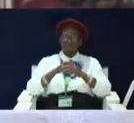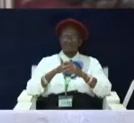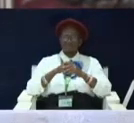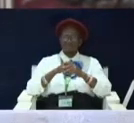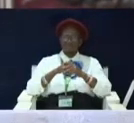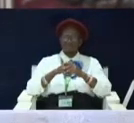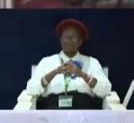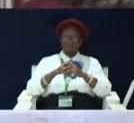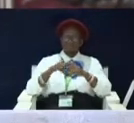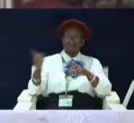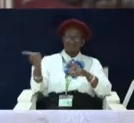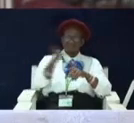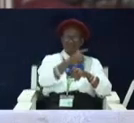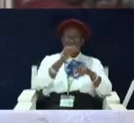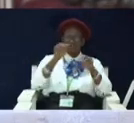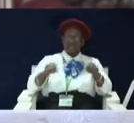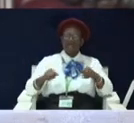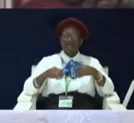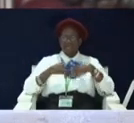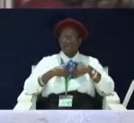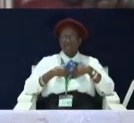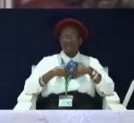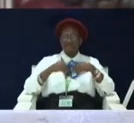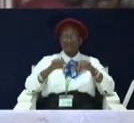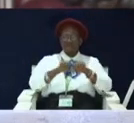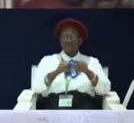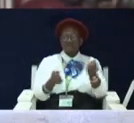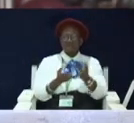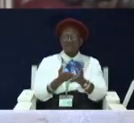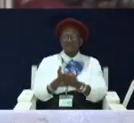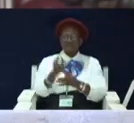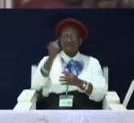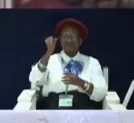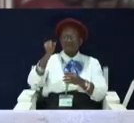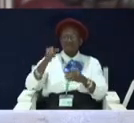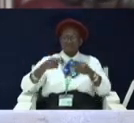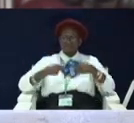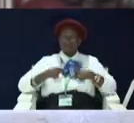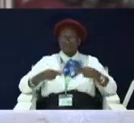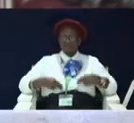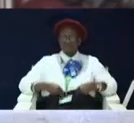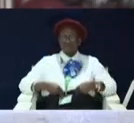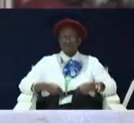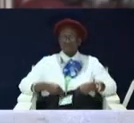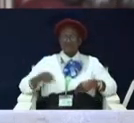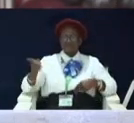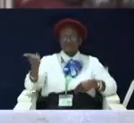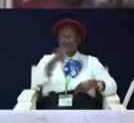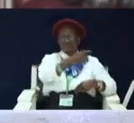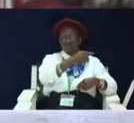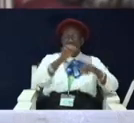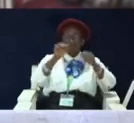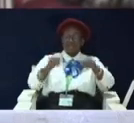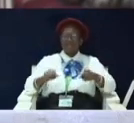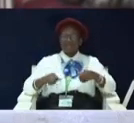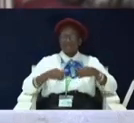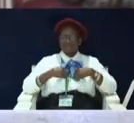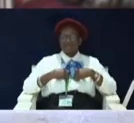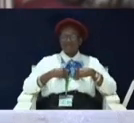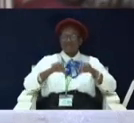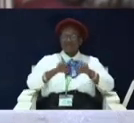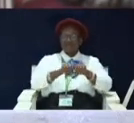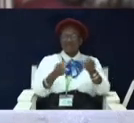You can have breakthrough physical. You can have breakthroughs